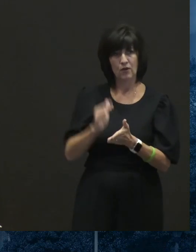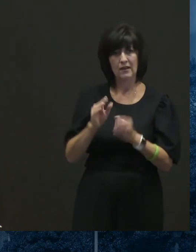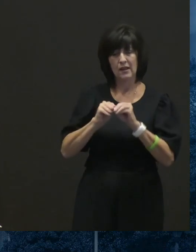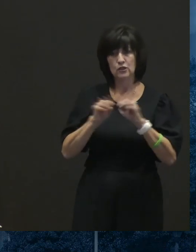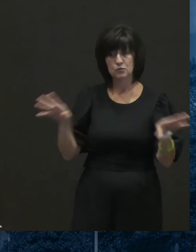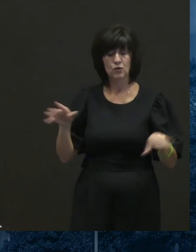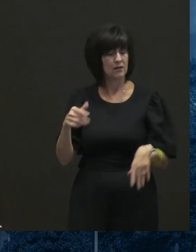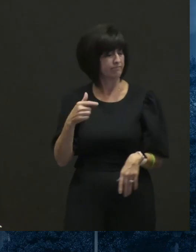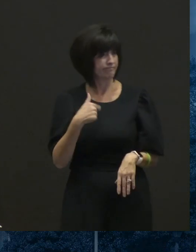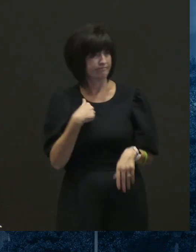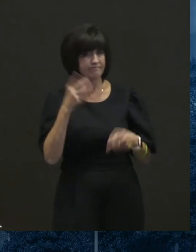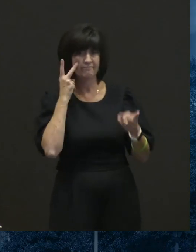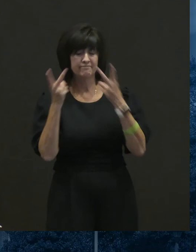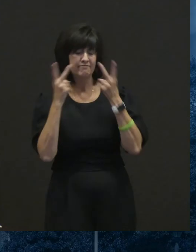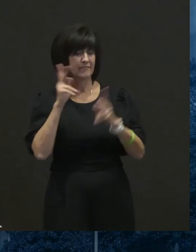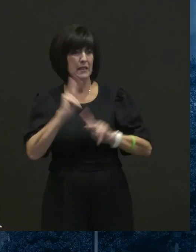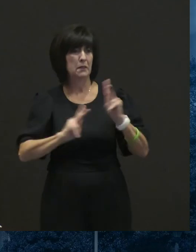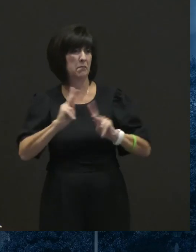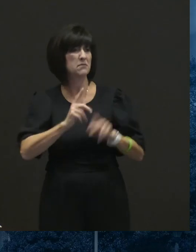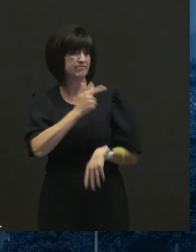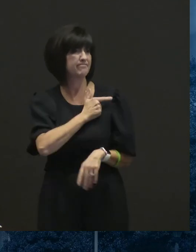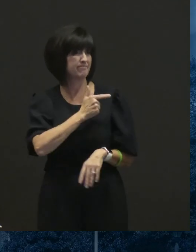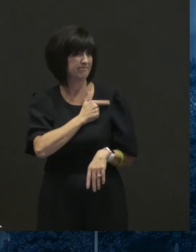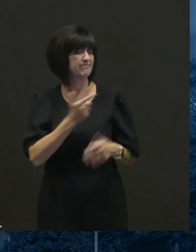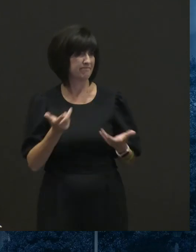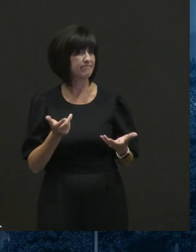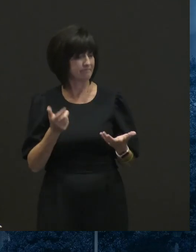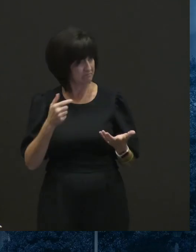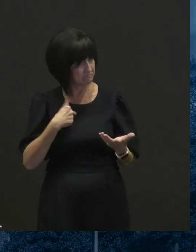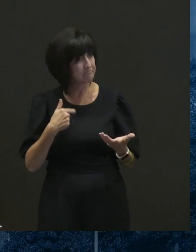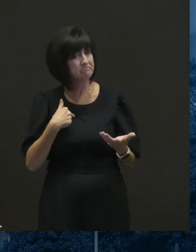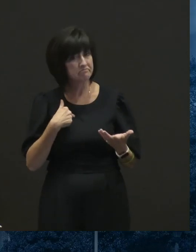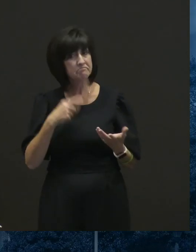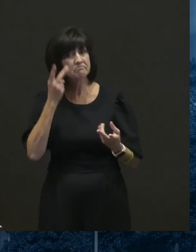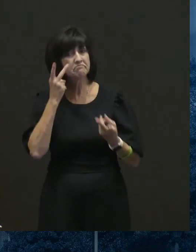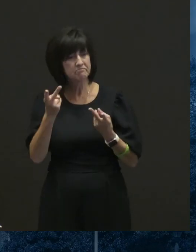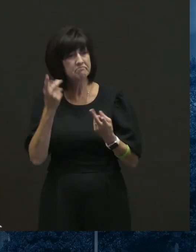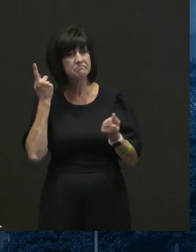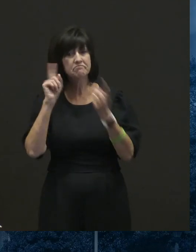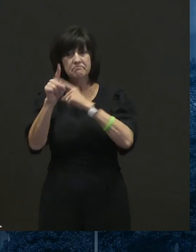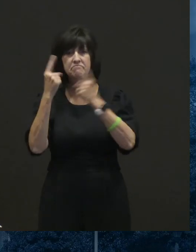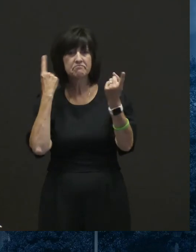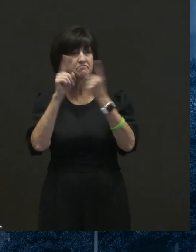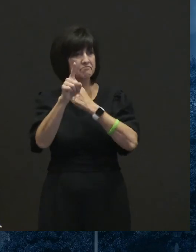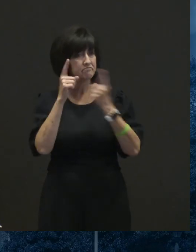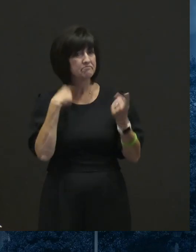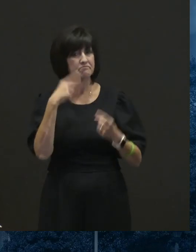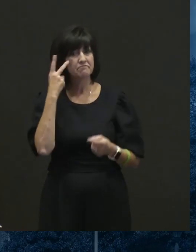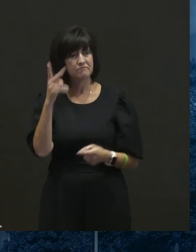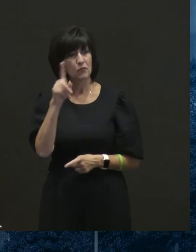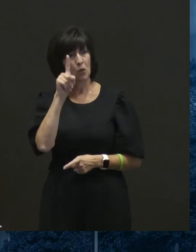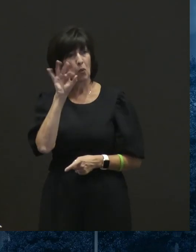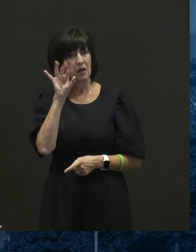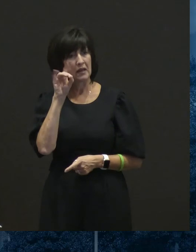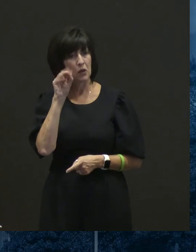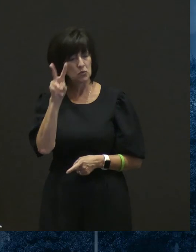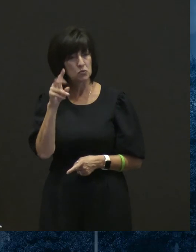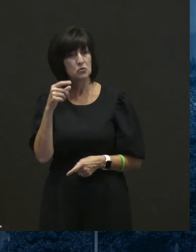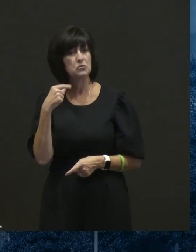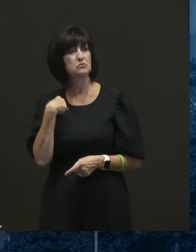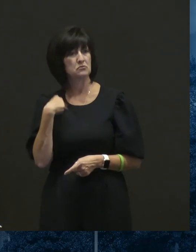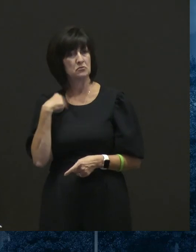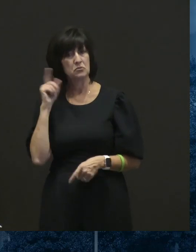in the city, I circulate around different neighborhoods outside of 19802. I'd shoot down Washington Street all the way